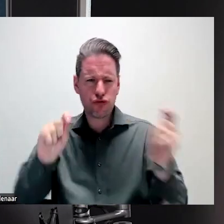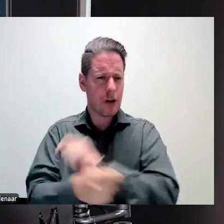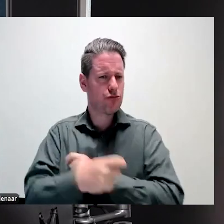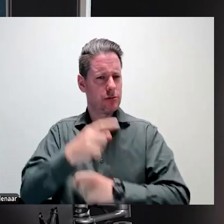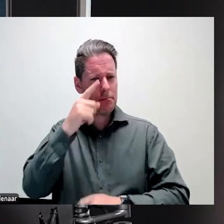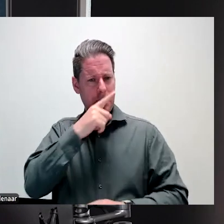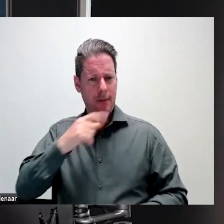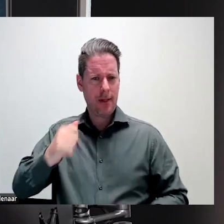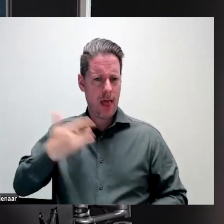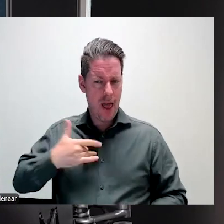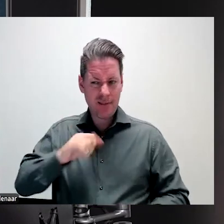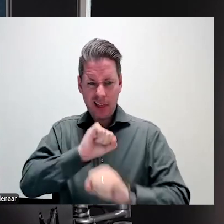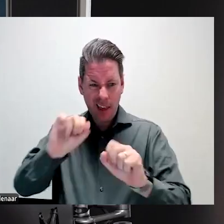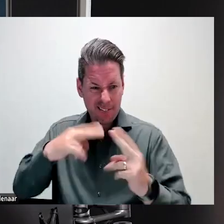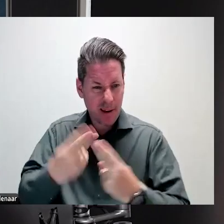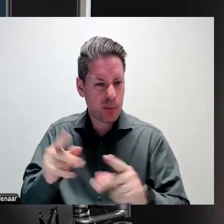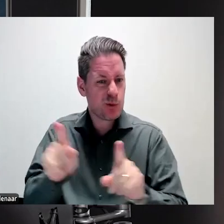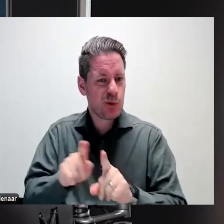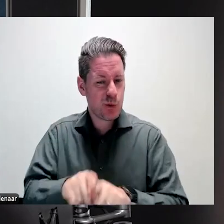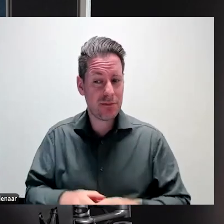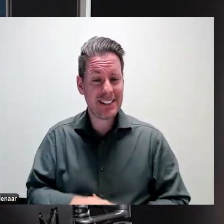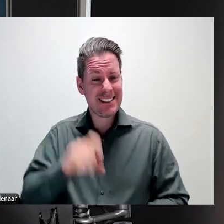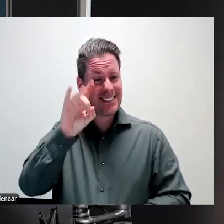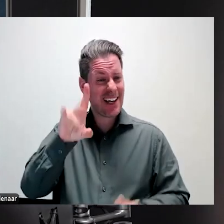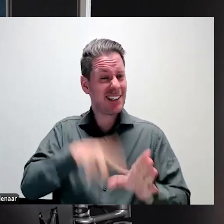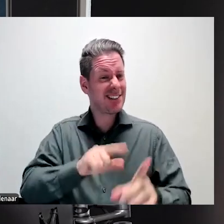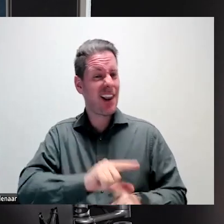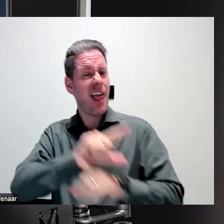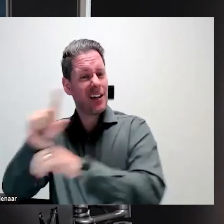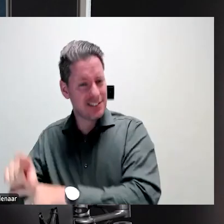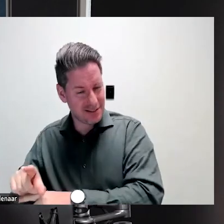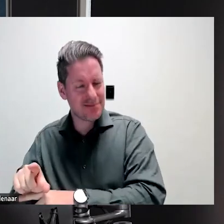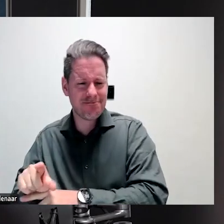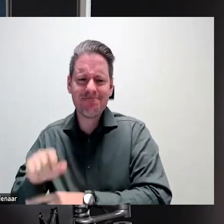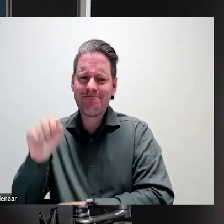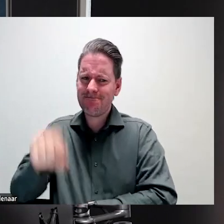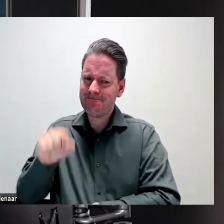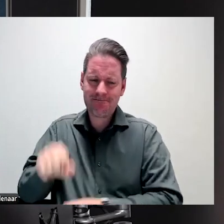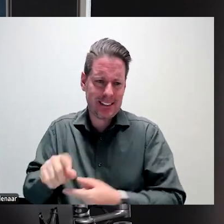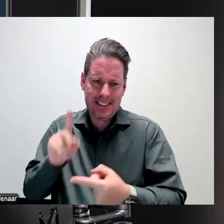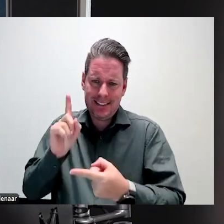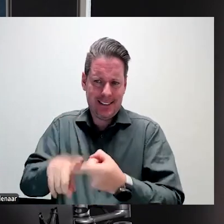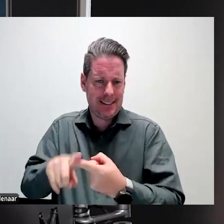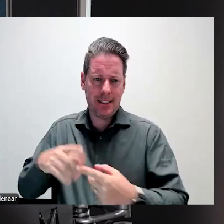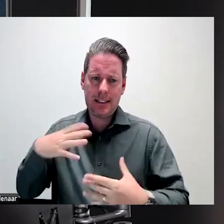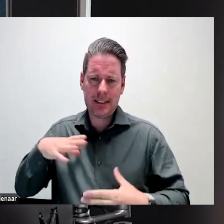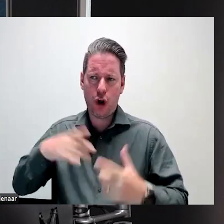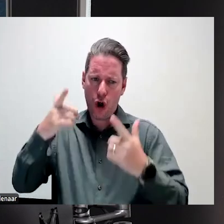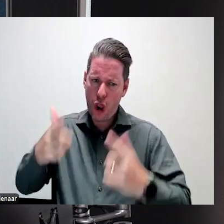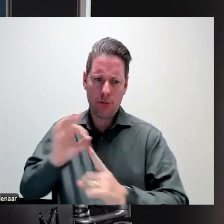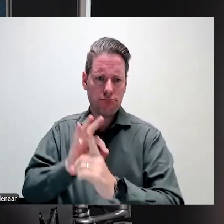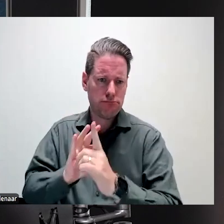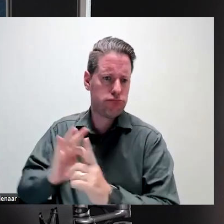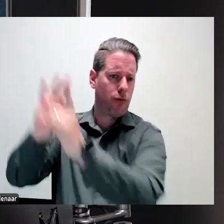decade on, many will also admit there is a long way to go and still a lot of knowledge and understanding gaps in